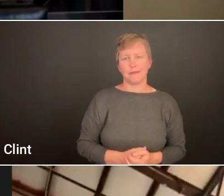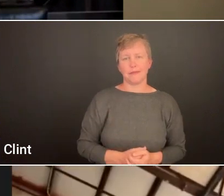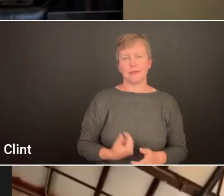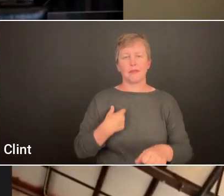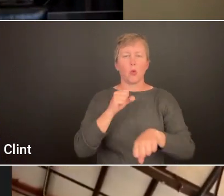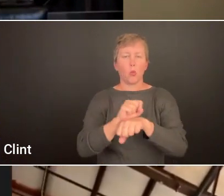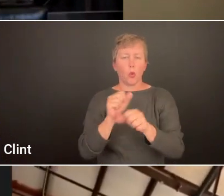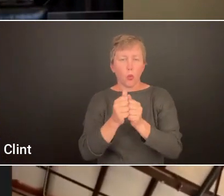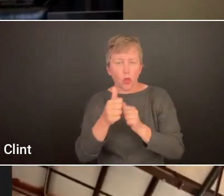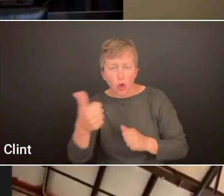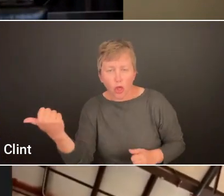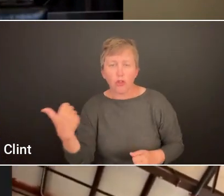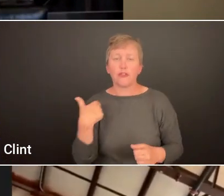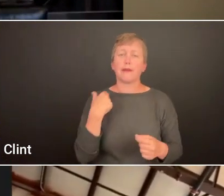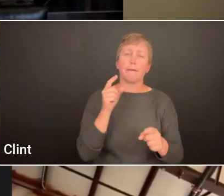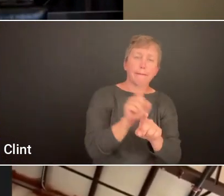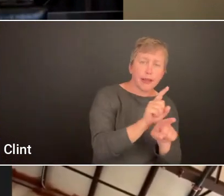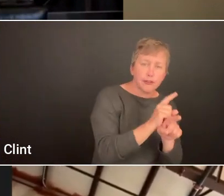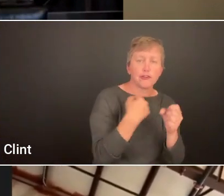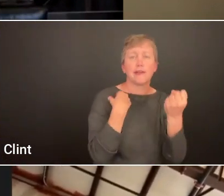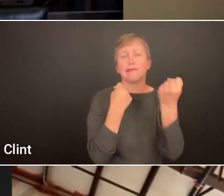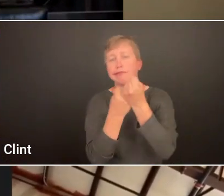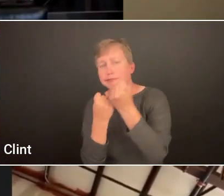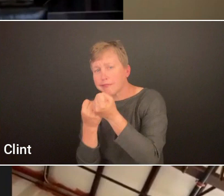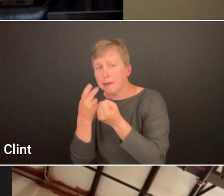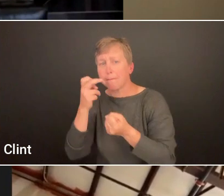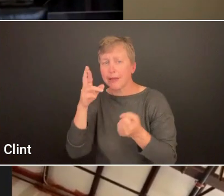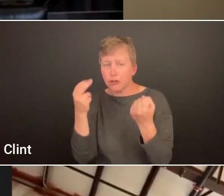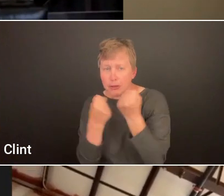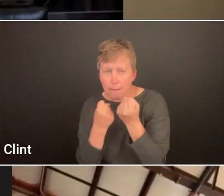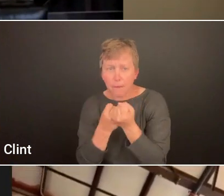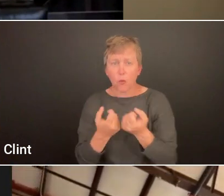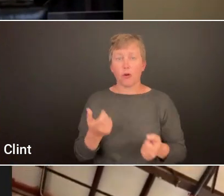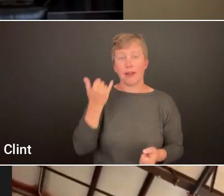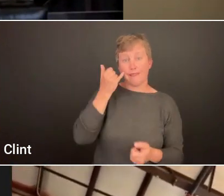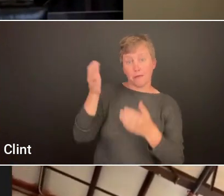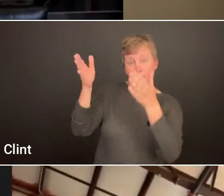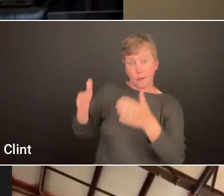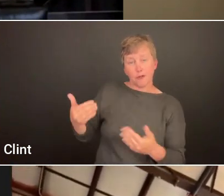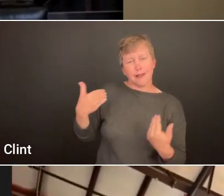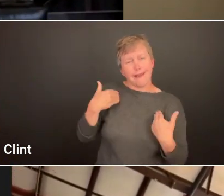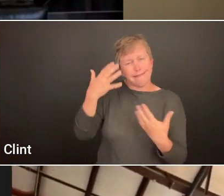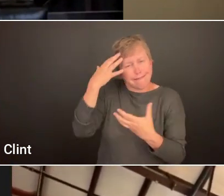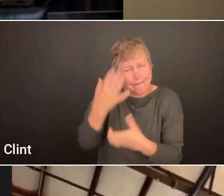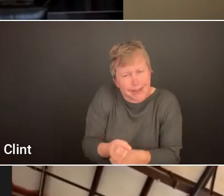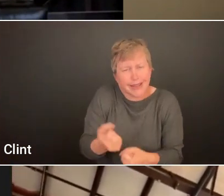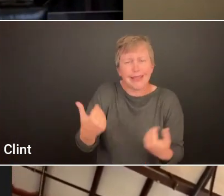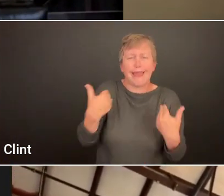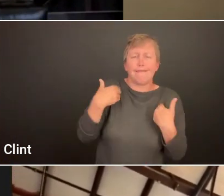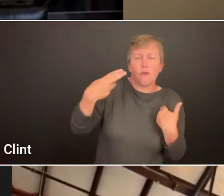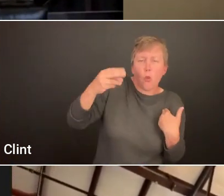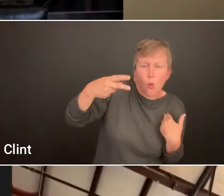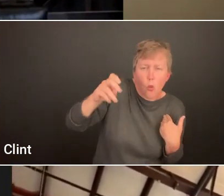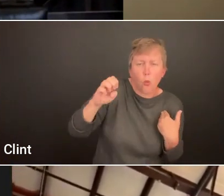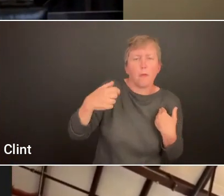in my mentoring and peer support efforts, I never would take away that hope and that faith of